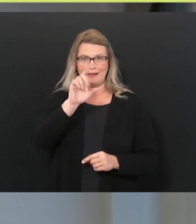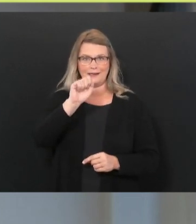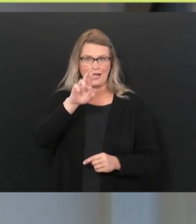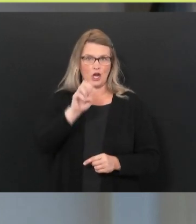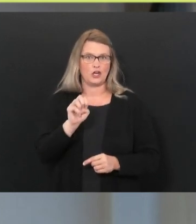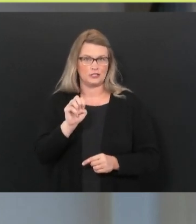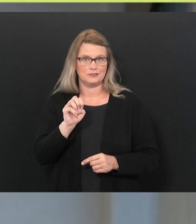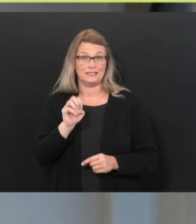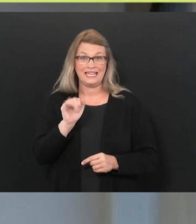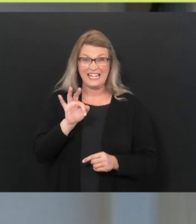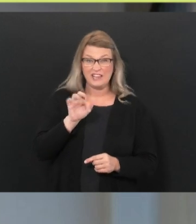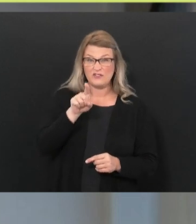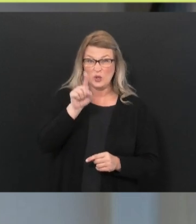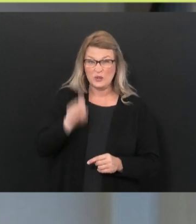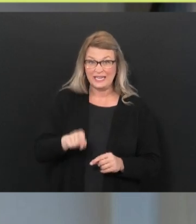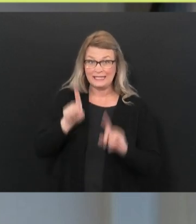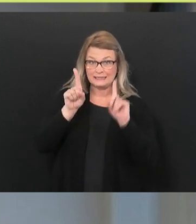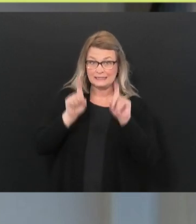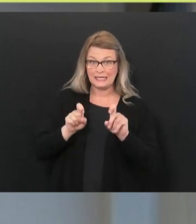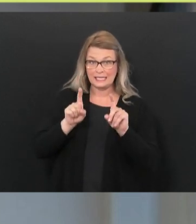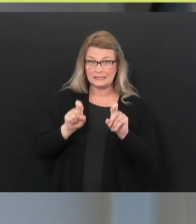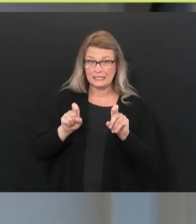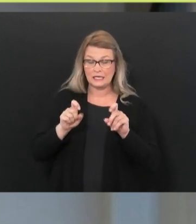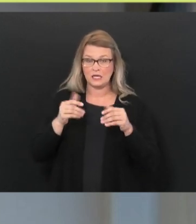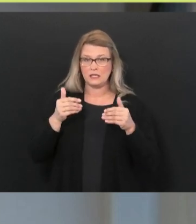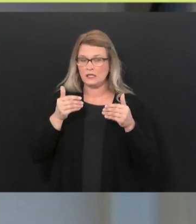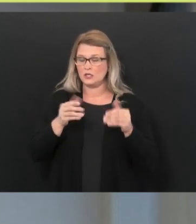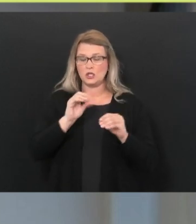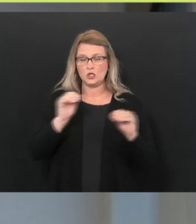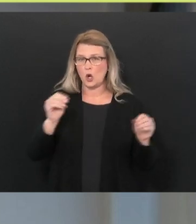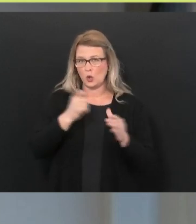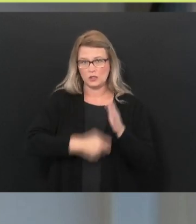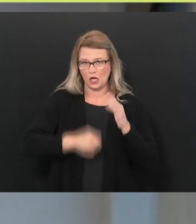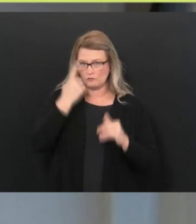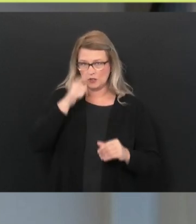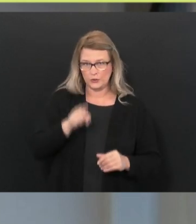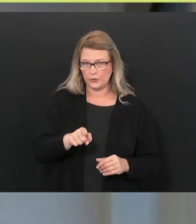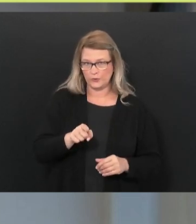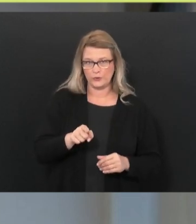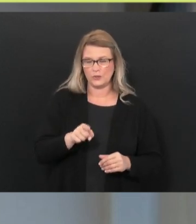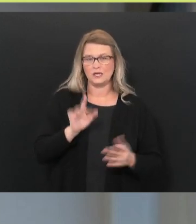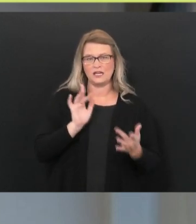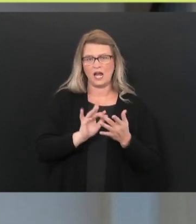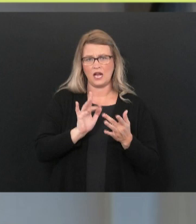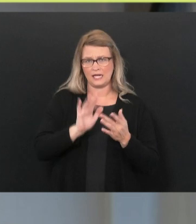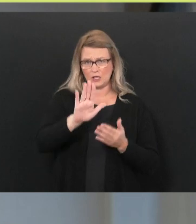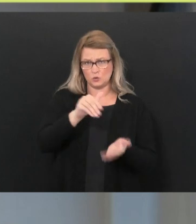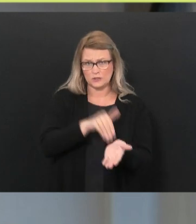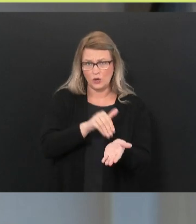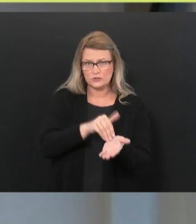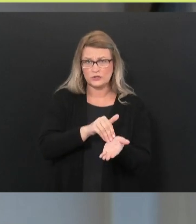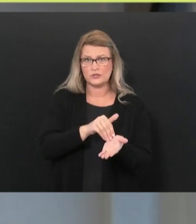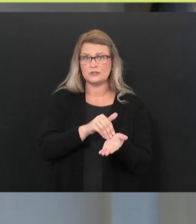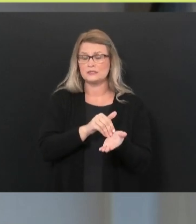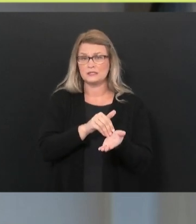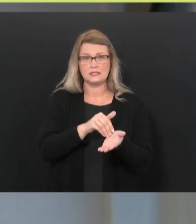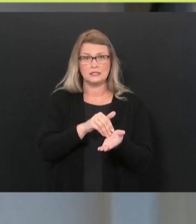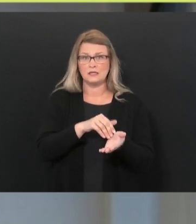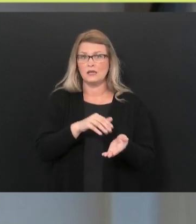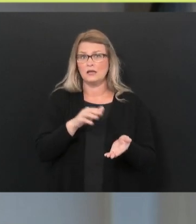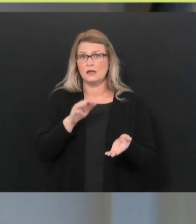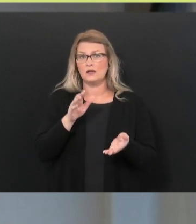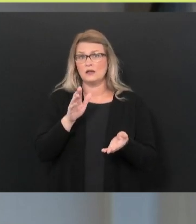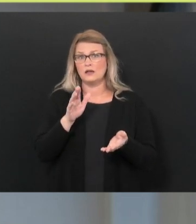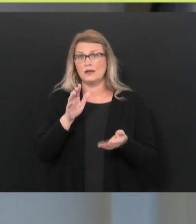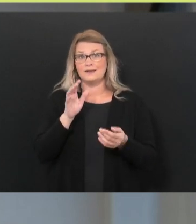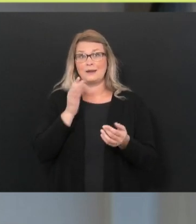need testing, that will be done at no cost. Contact your healthcare provider. It is best to contact your